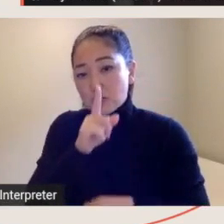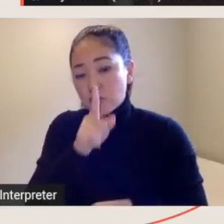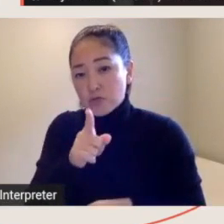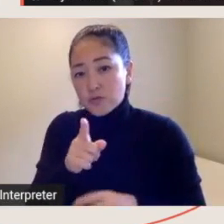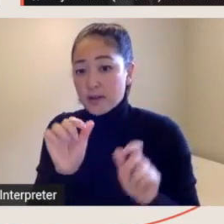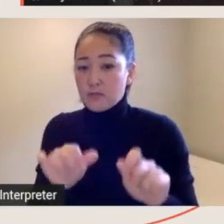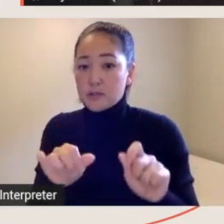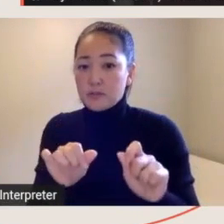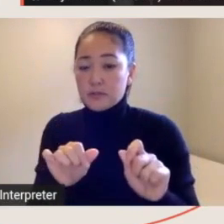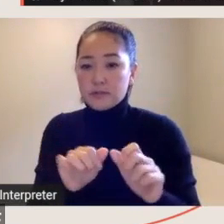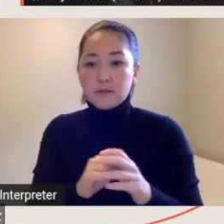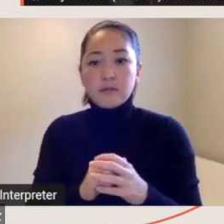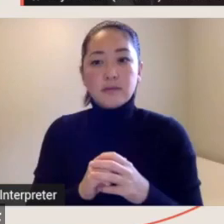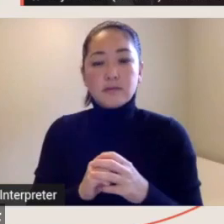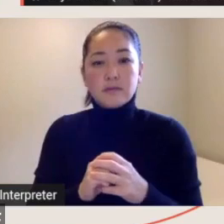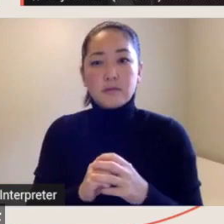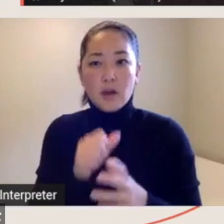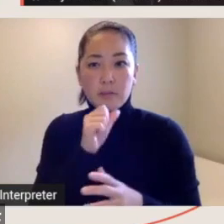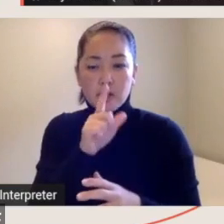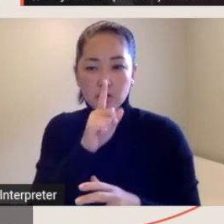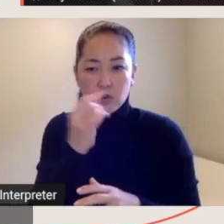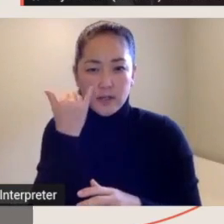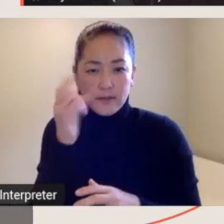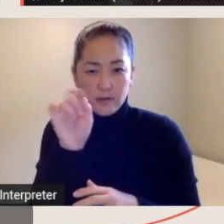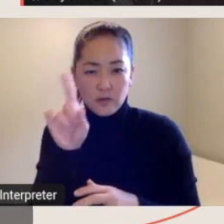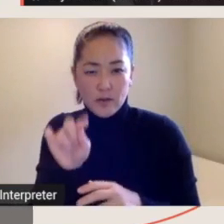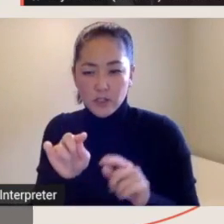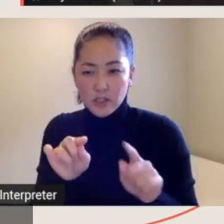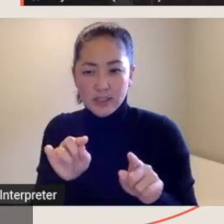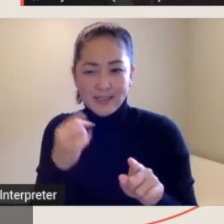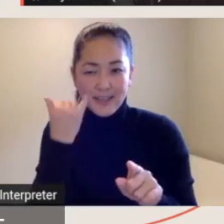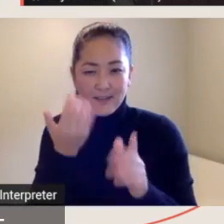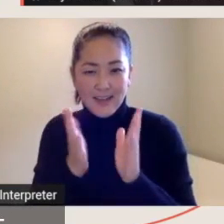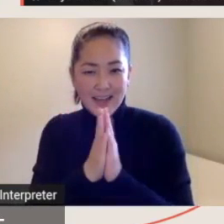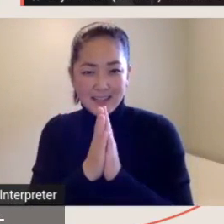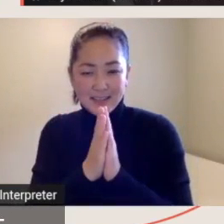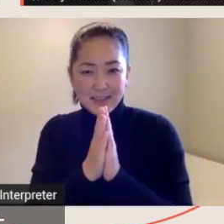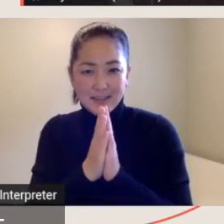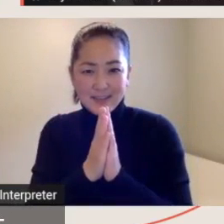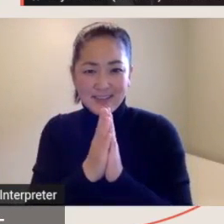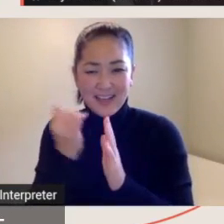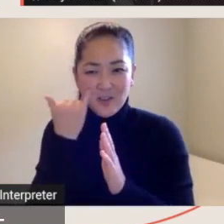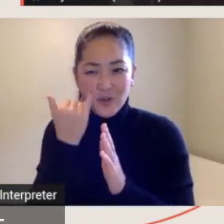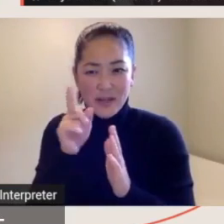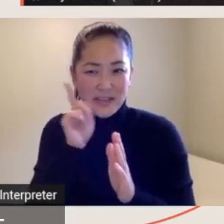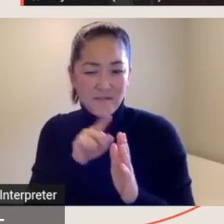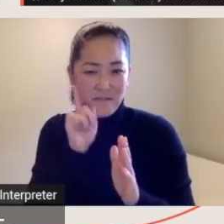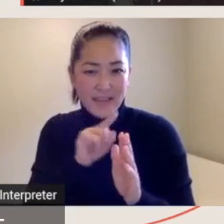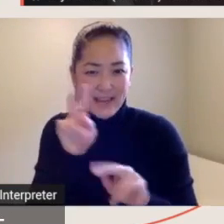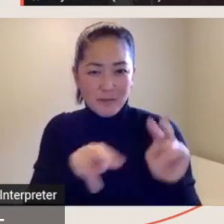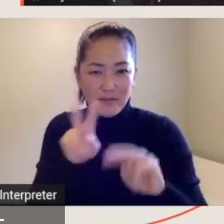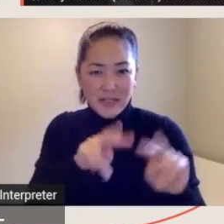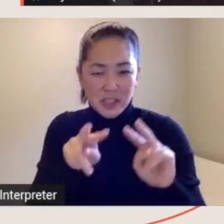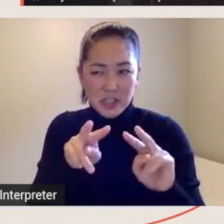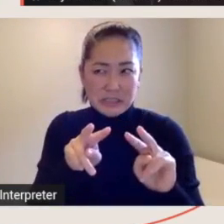So there were, let's say, because I don't know if the question is asking, like, were there any moments in which you had to kind of fake it that it was observational or